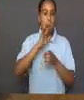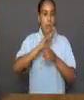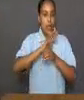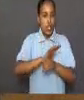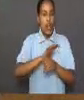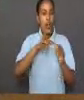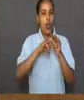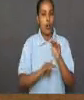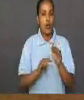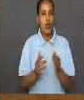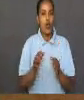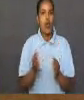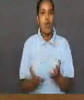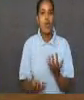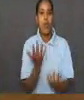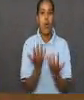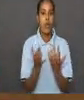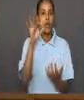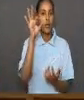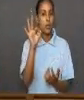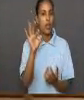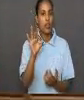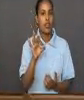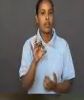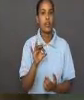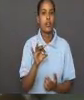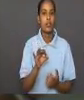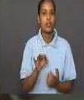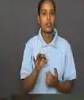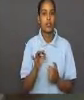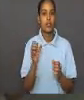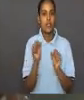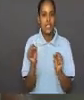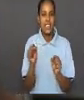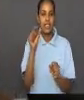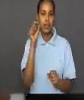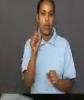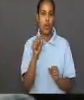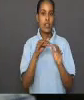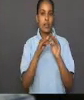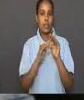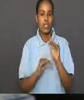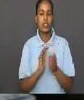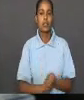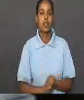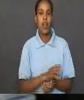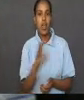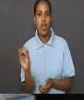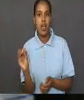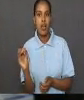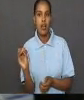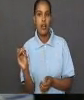lowering, boiling point elevation, freezing point depression,